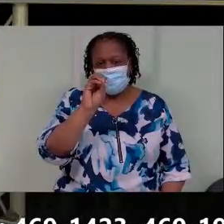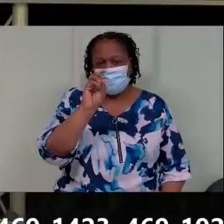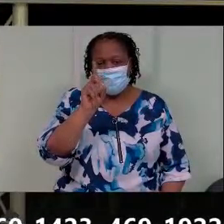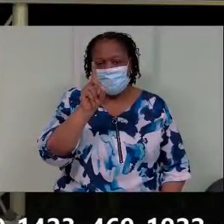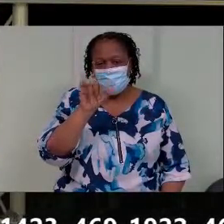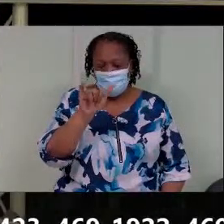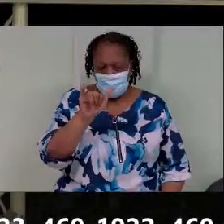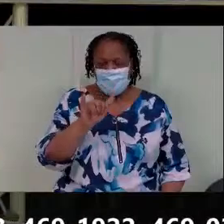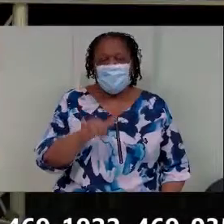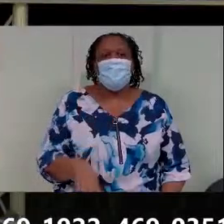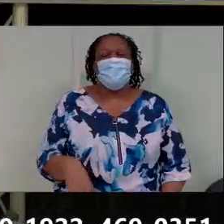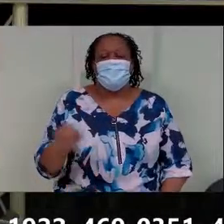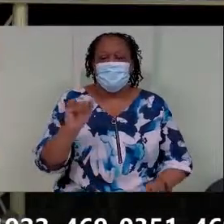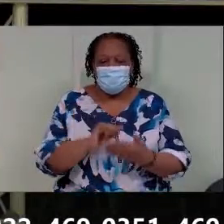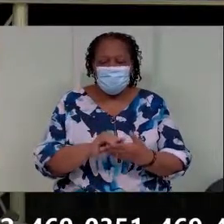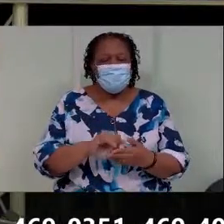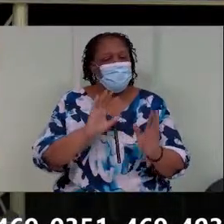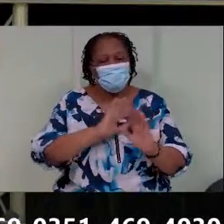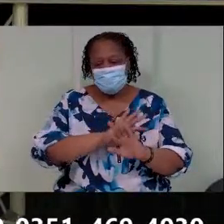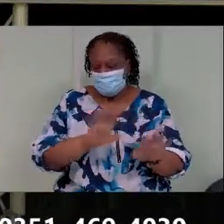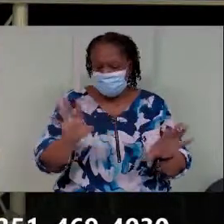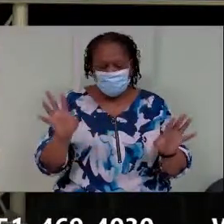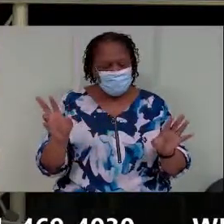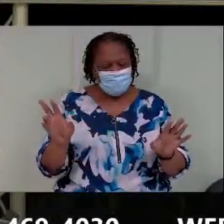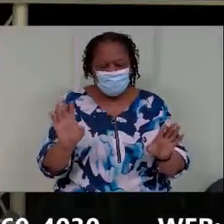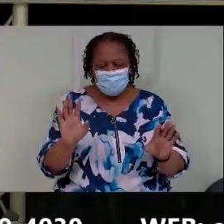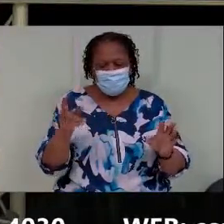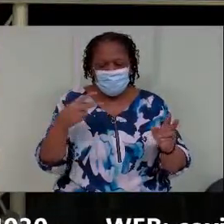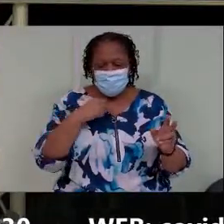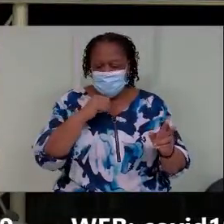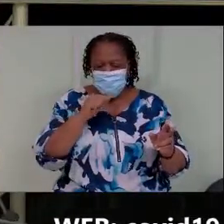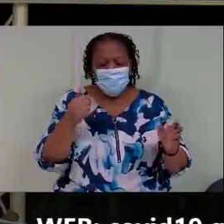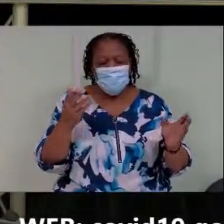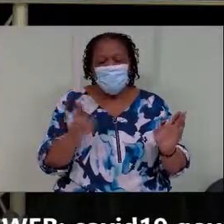PCR test that tests for the